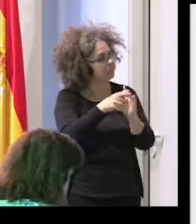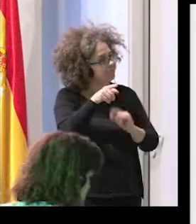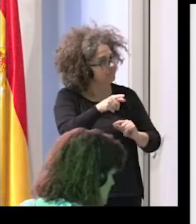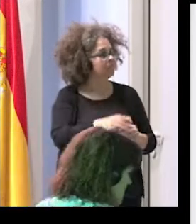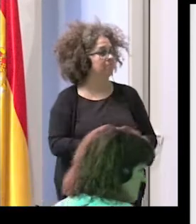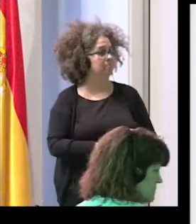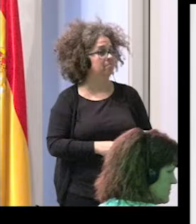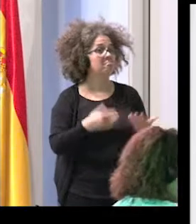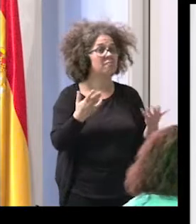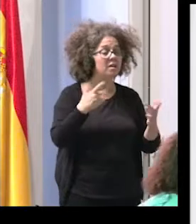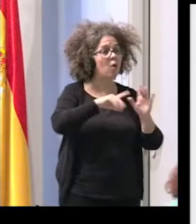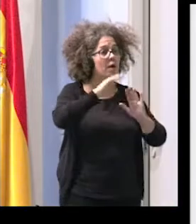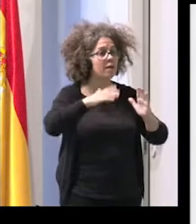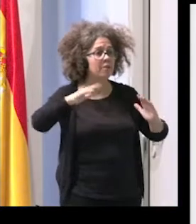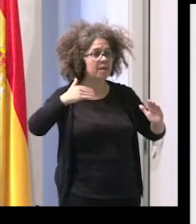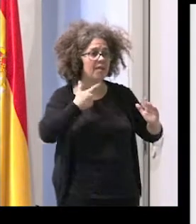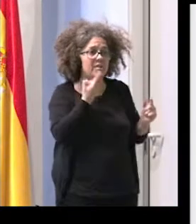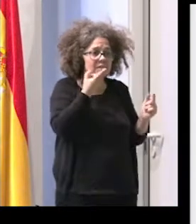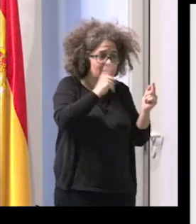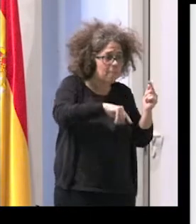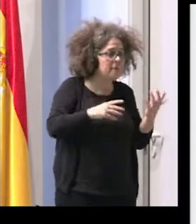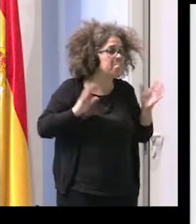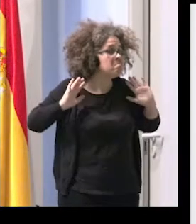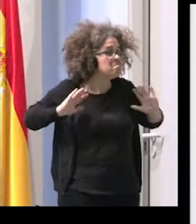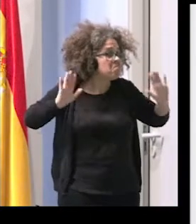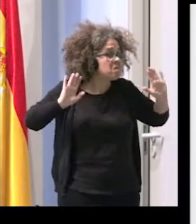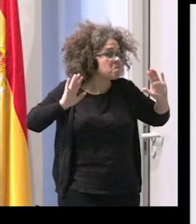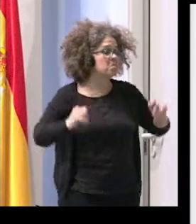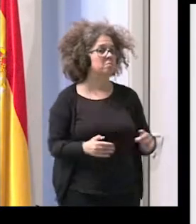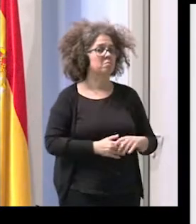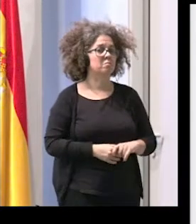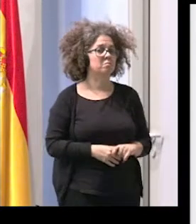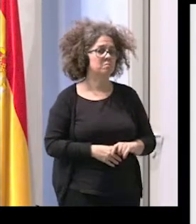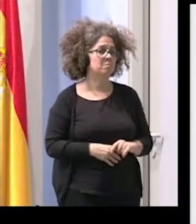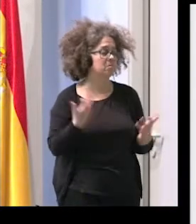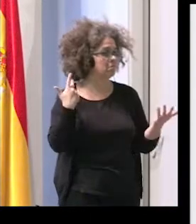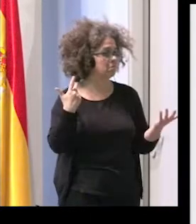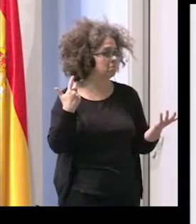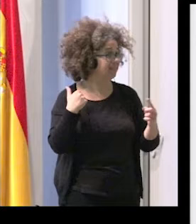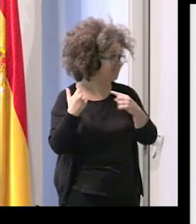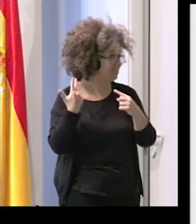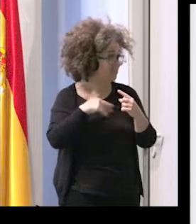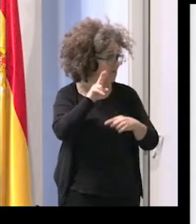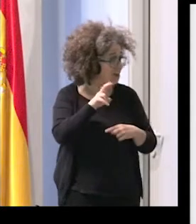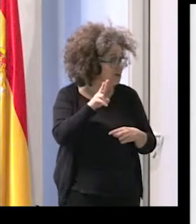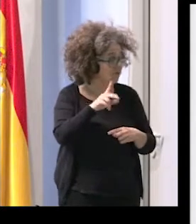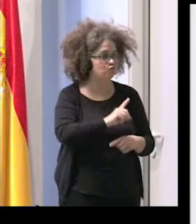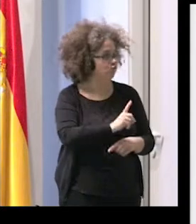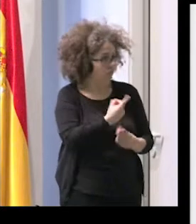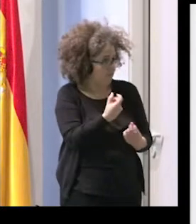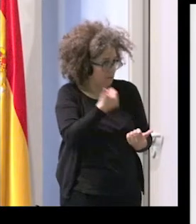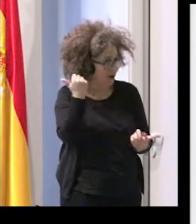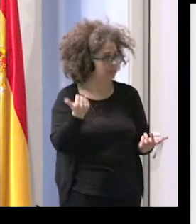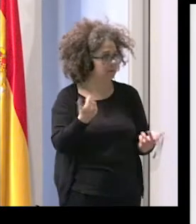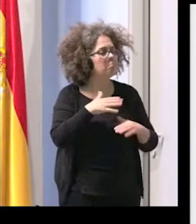definitely, but should we be content with this? I don't think so, and I'm going to show you why.